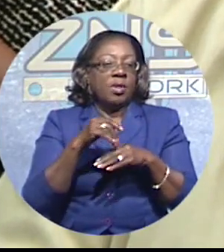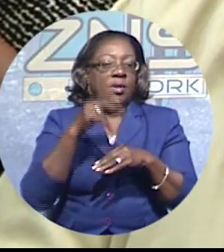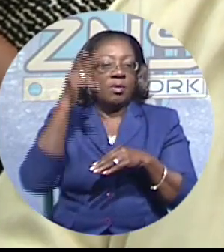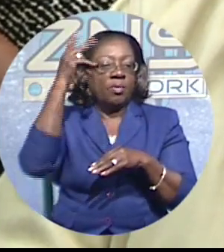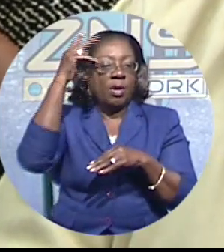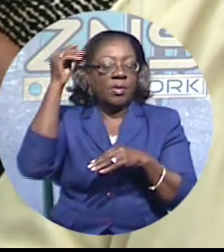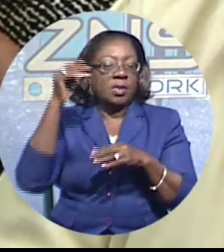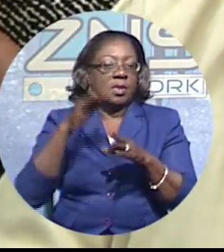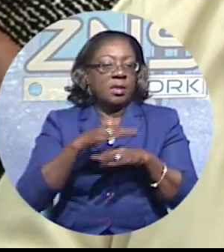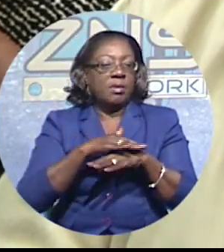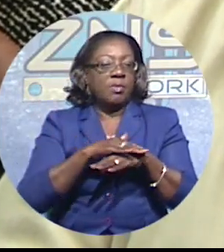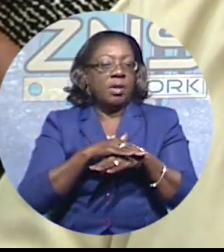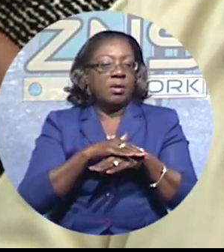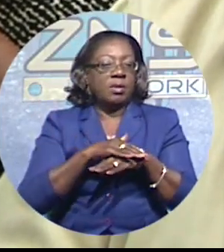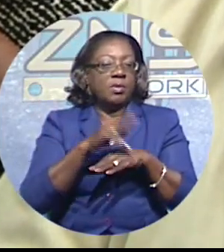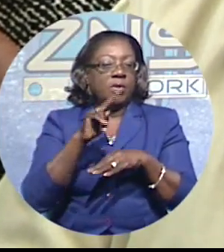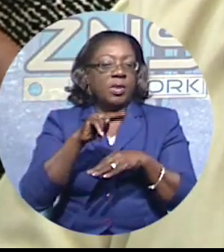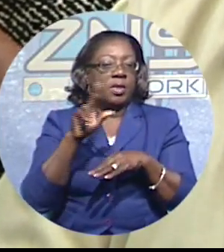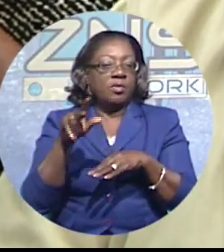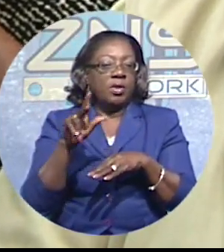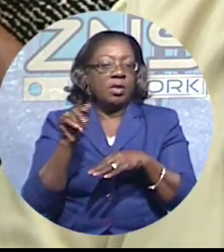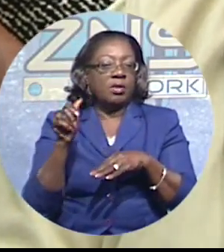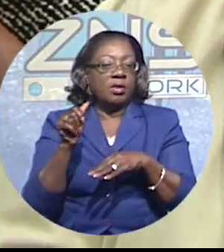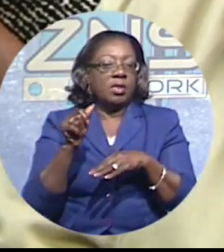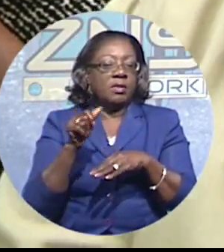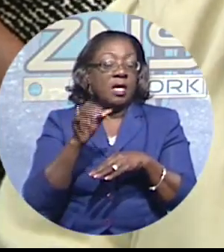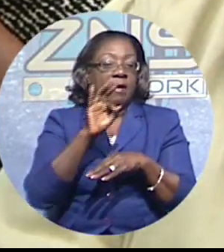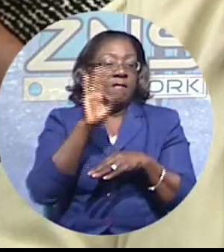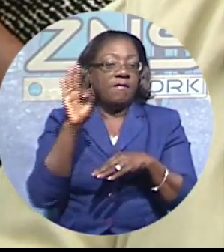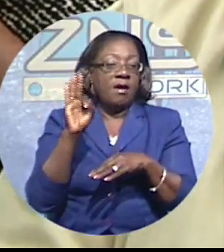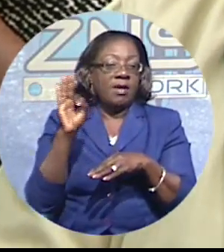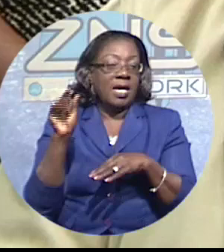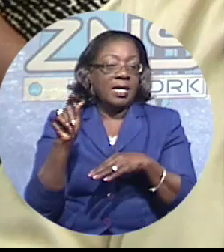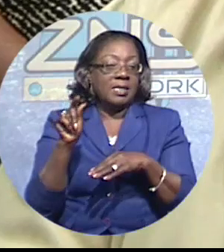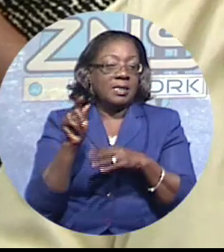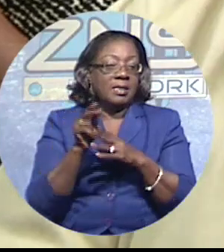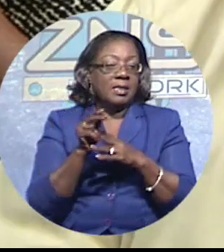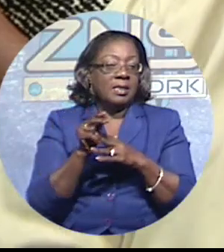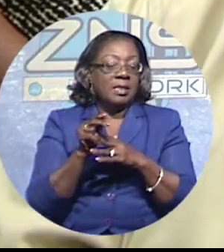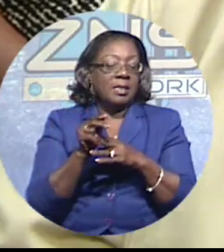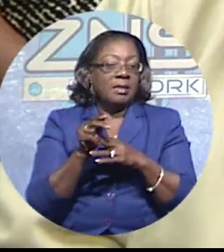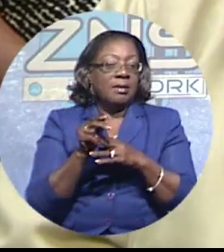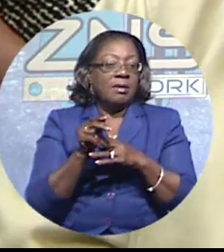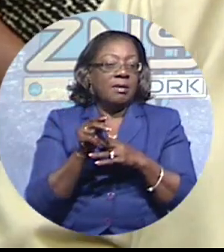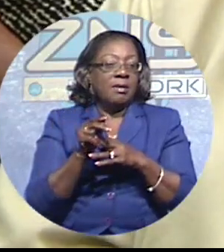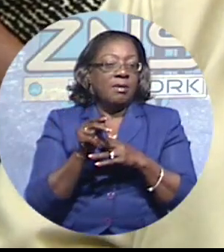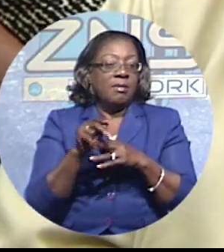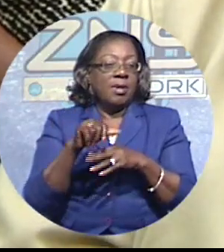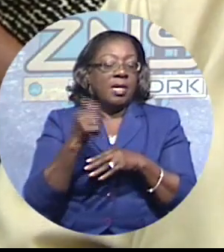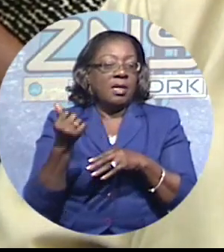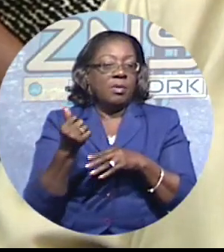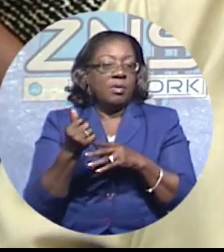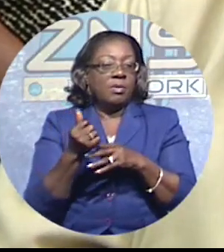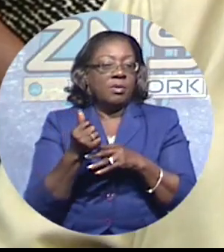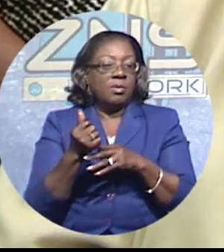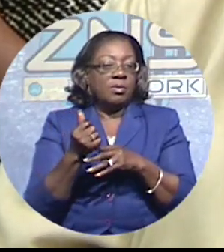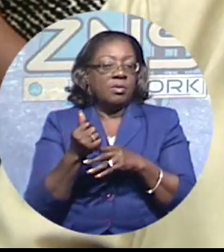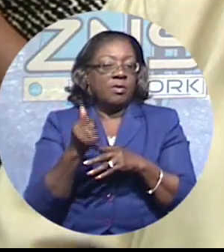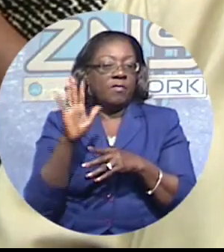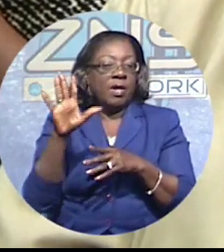of the bronzes, at about 2,300 degrees Fahrenheit, is poured into the mold. And at any rate, this should take